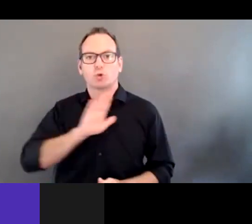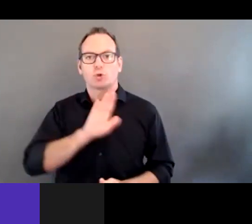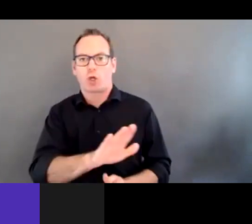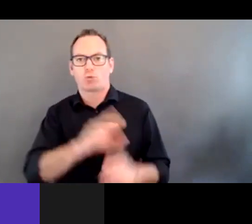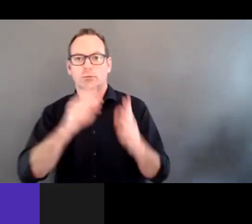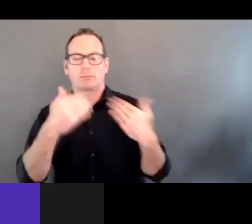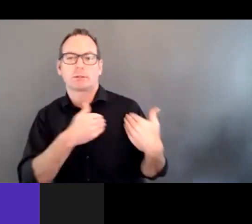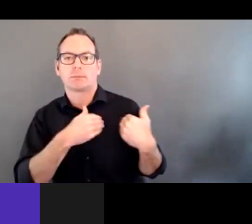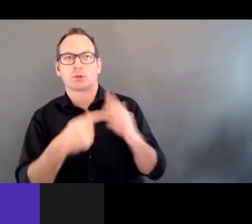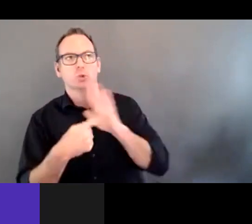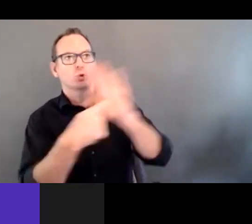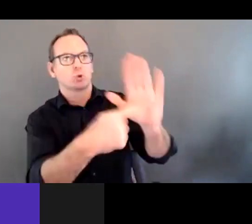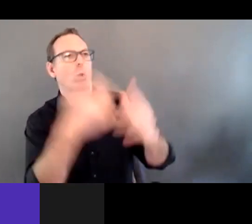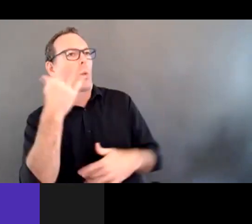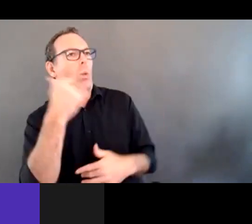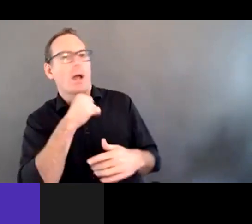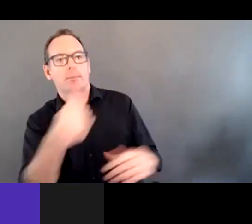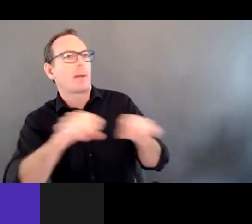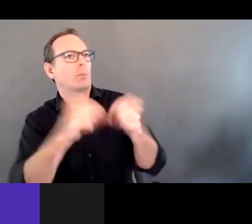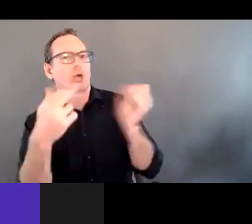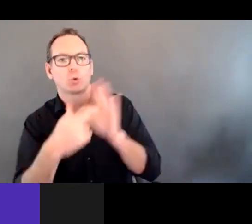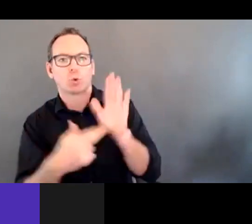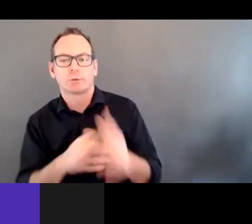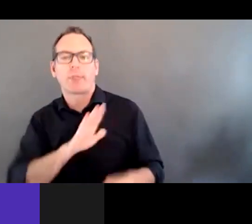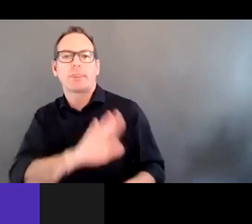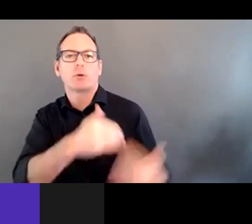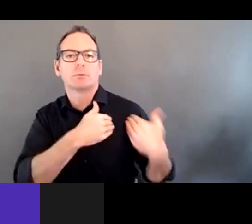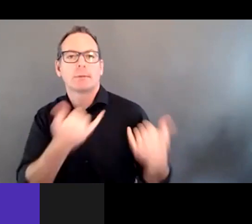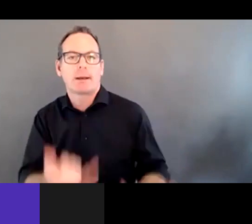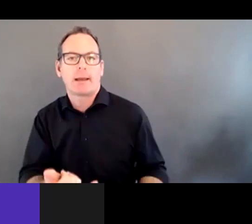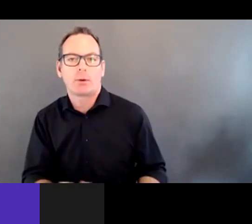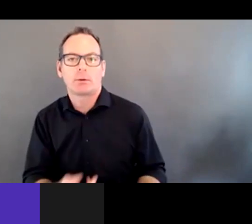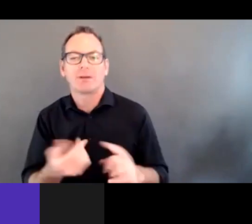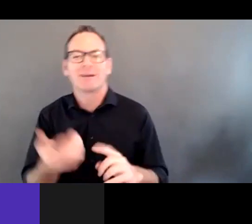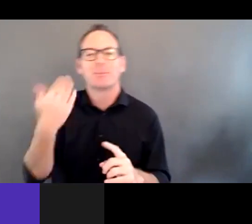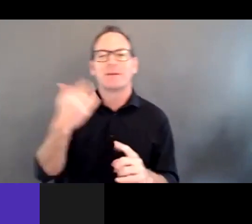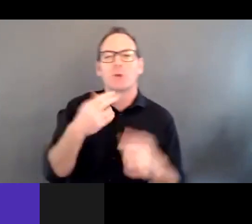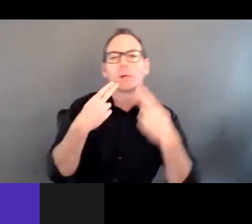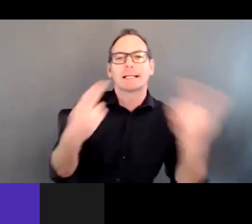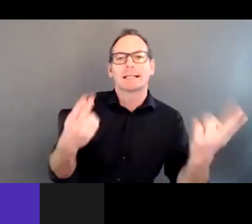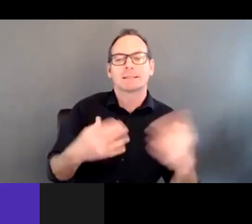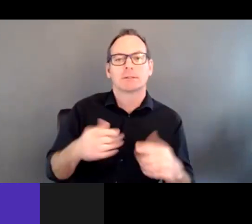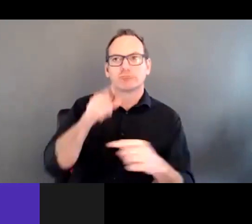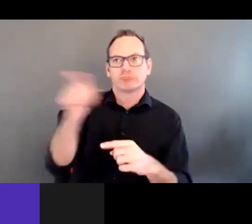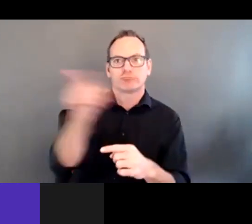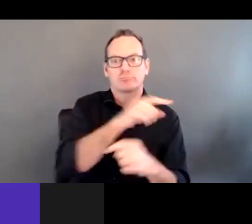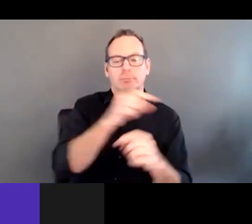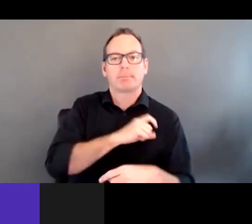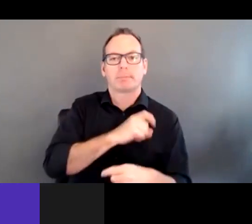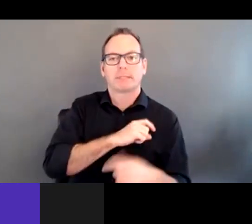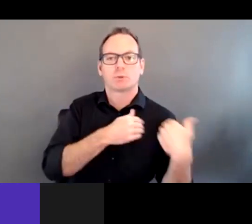And so one of the things that's important is to give the police all that information and make sure that you follow up with them. The police system,